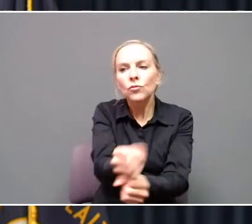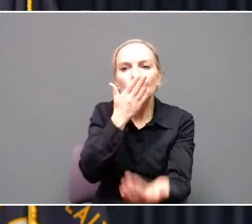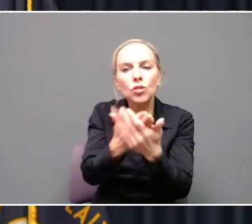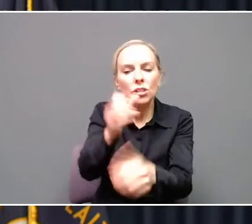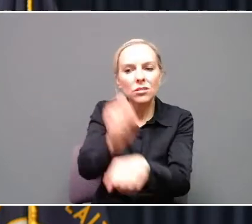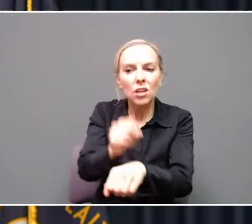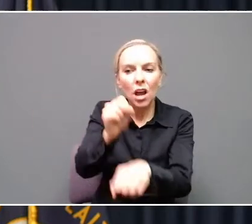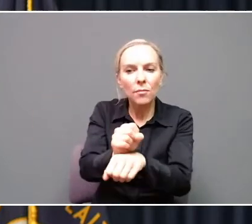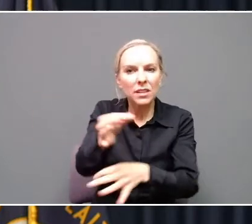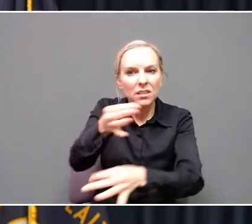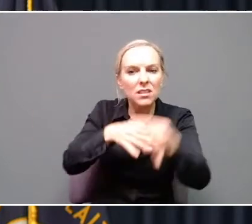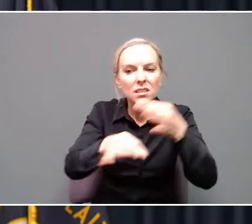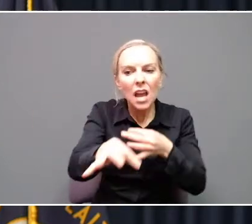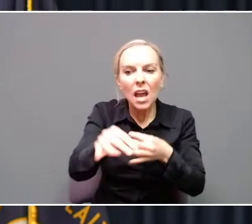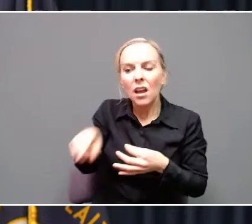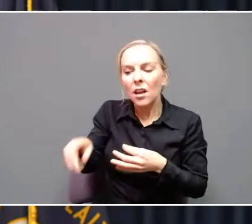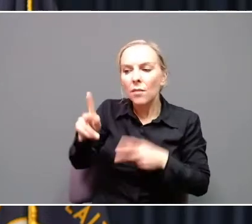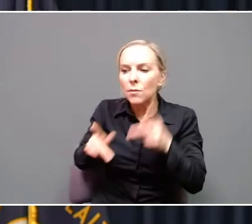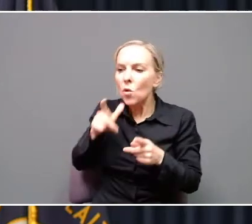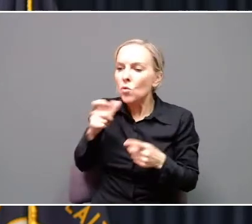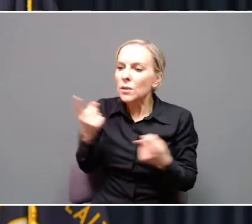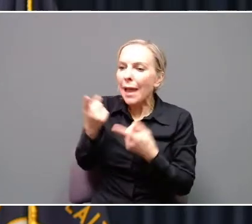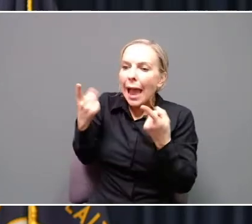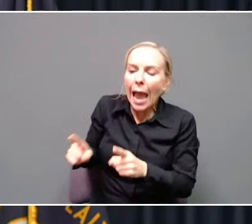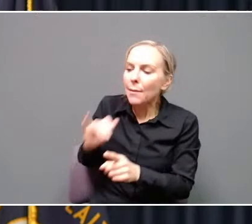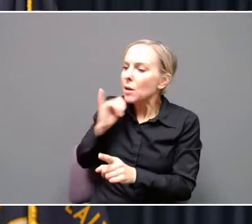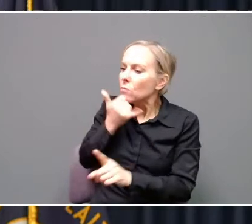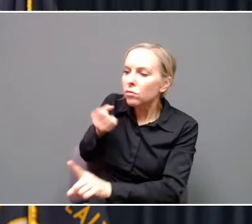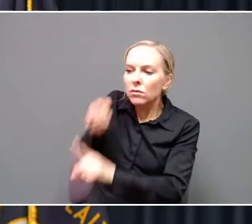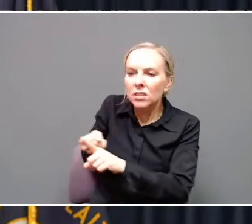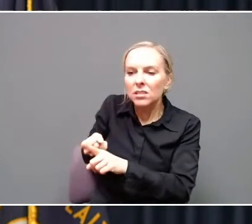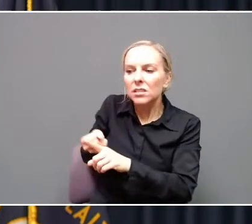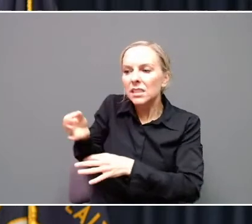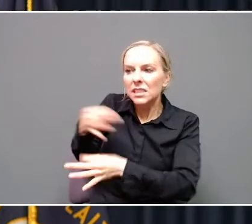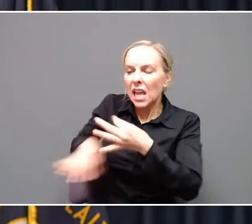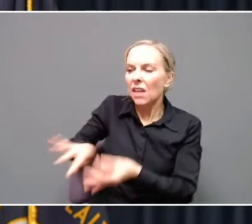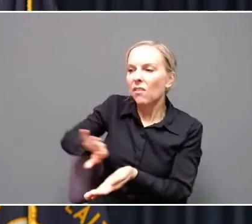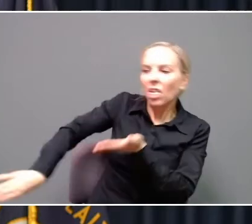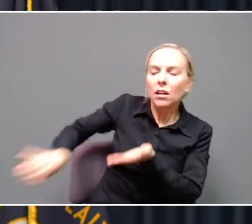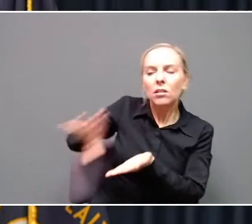down, when not only is it wrong, but it won't work.